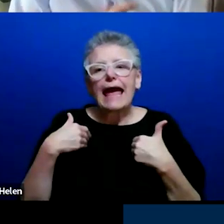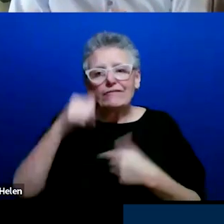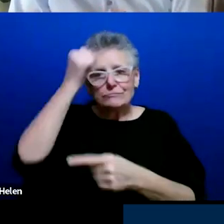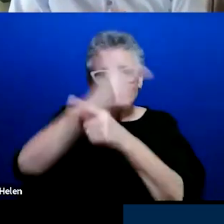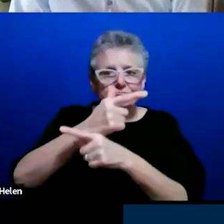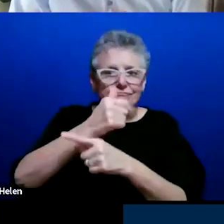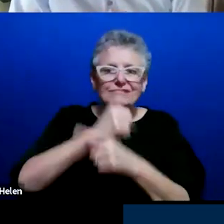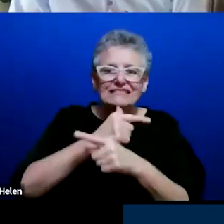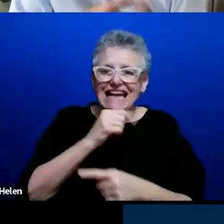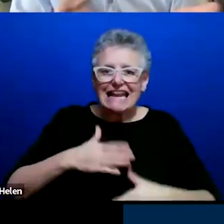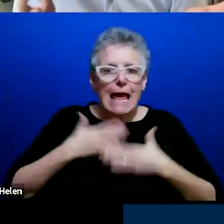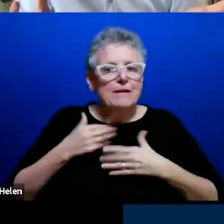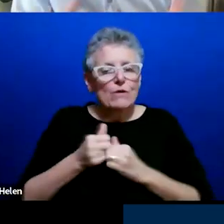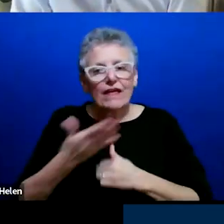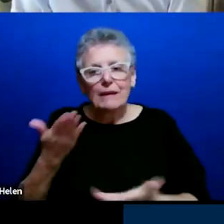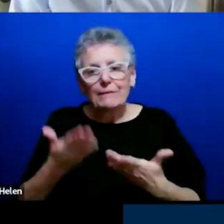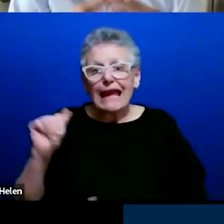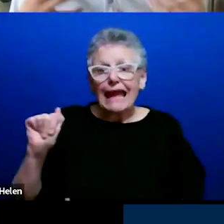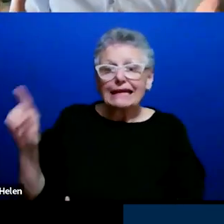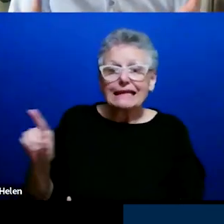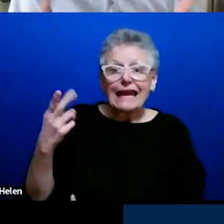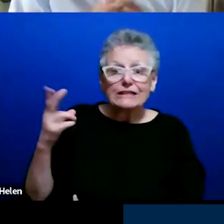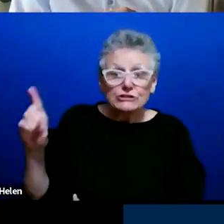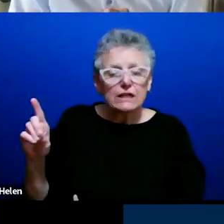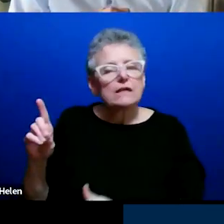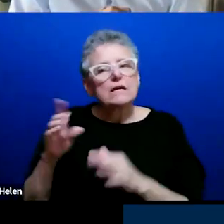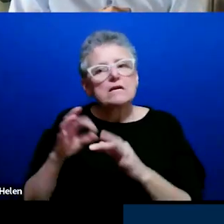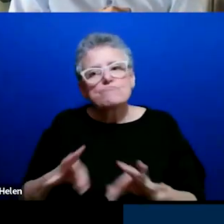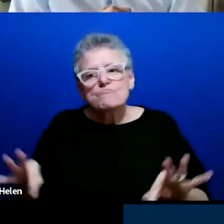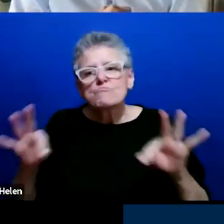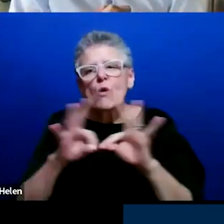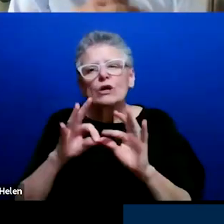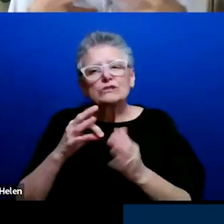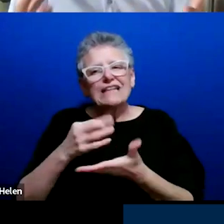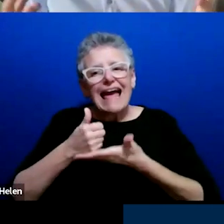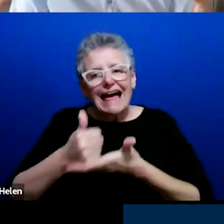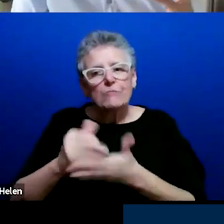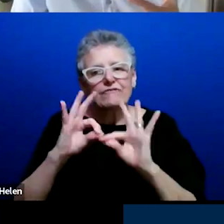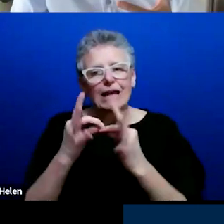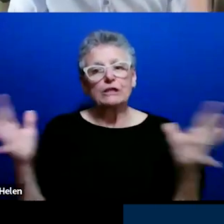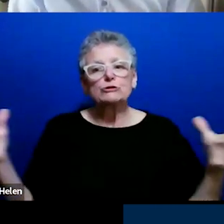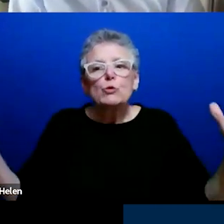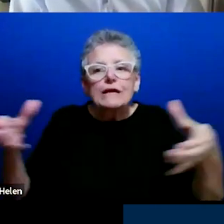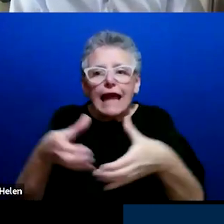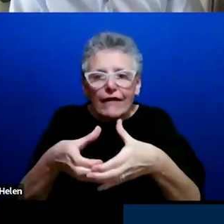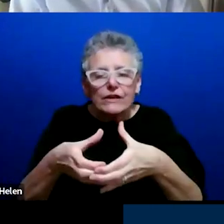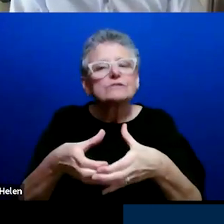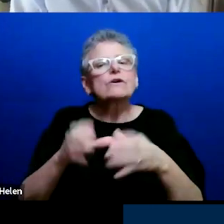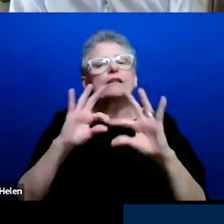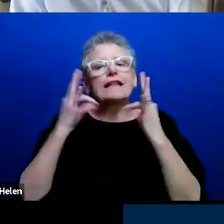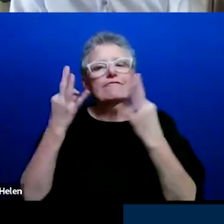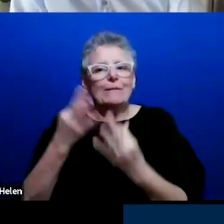sibling is not happy with things, maybe they have ADHD, it's important to treat that family together, and so that the entire family goes through this